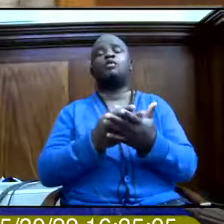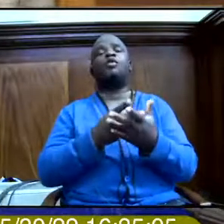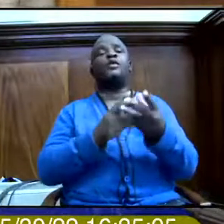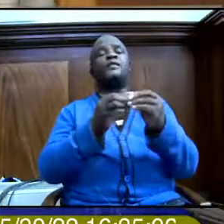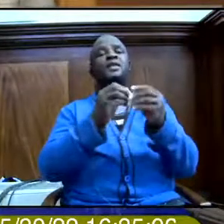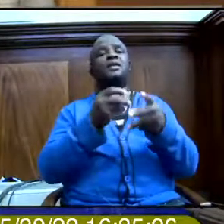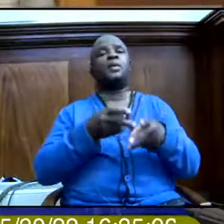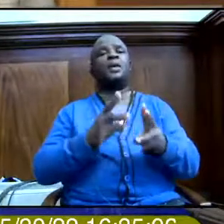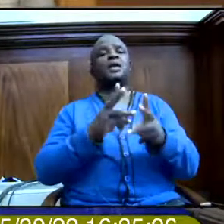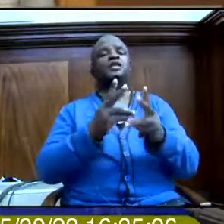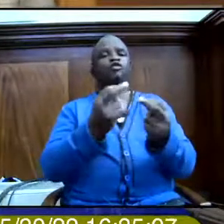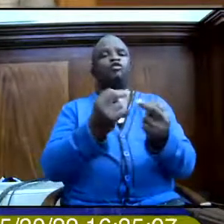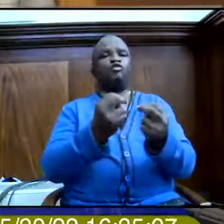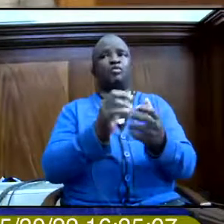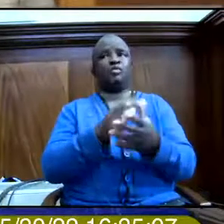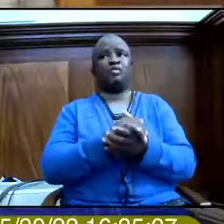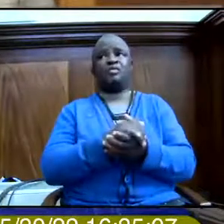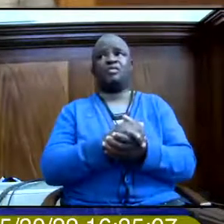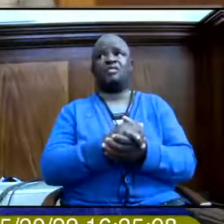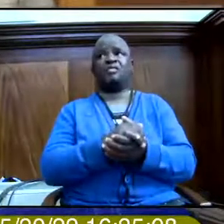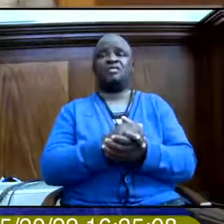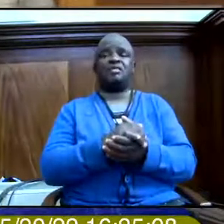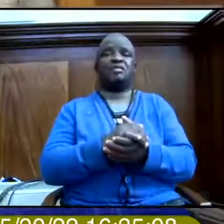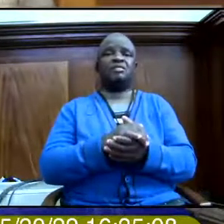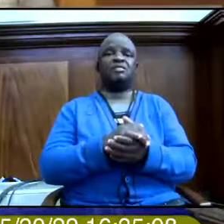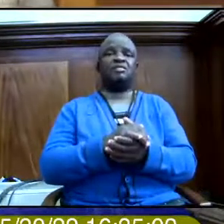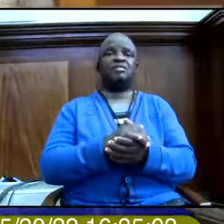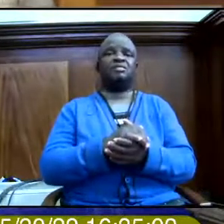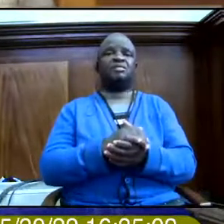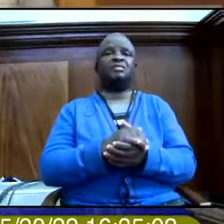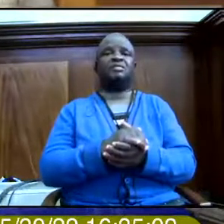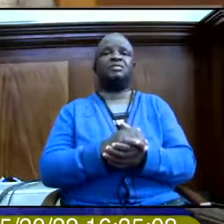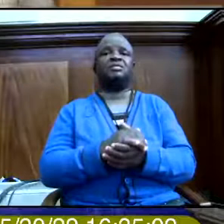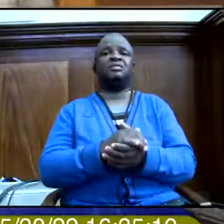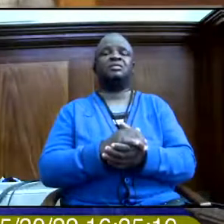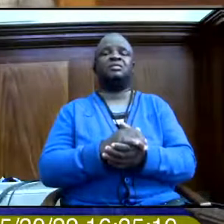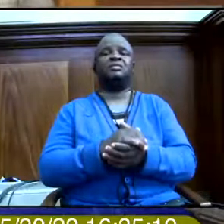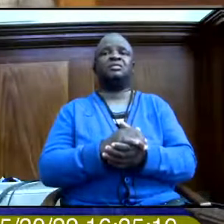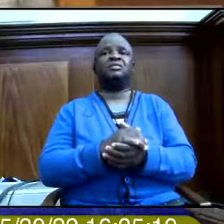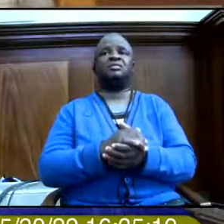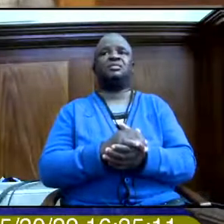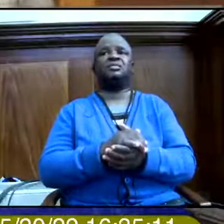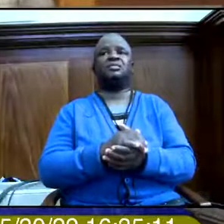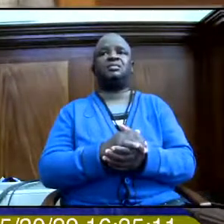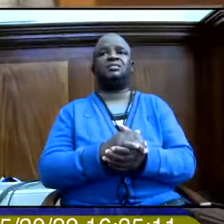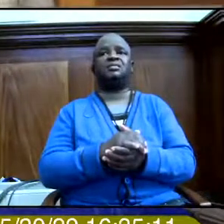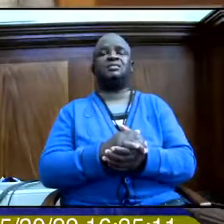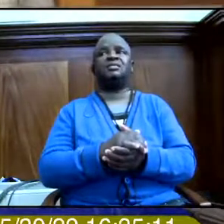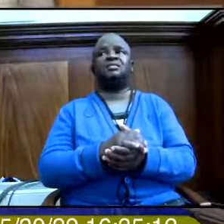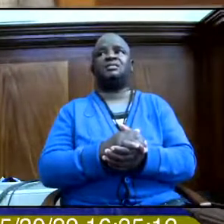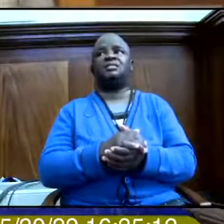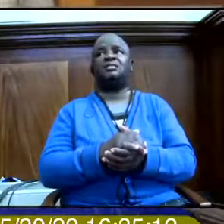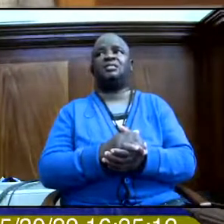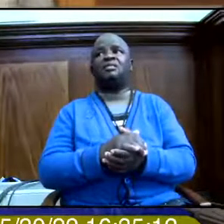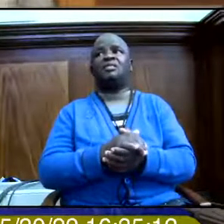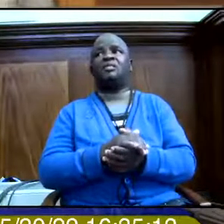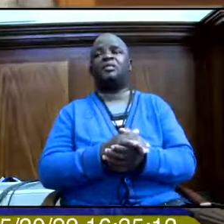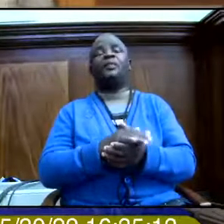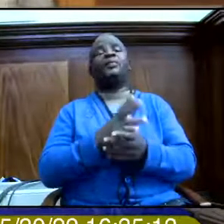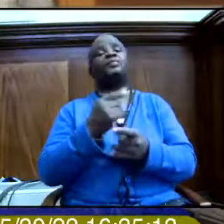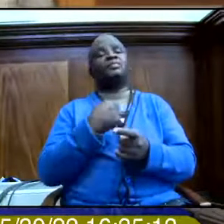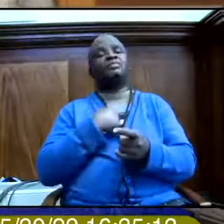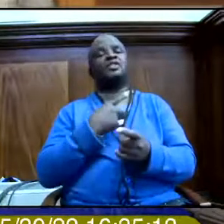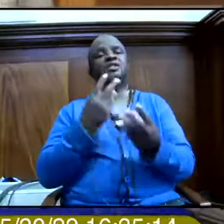it there's one thing that that i that i find very